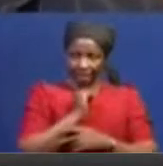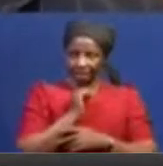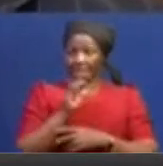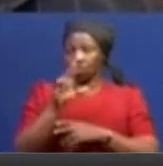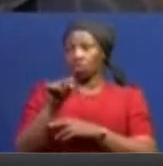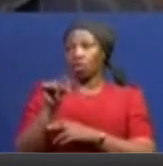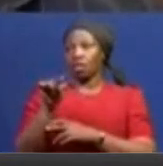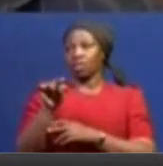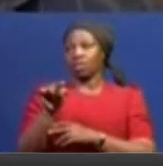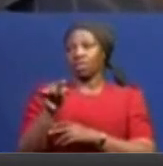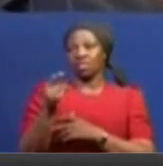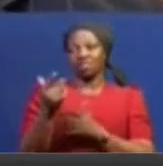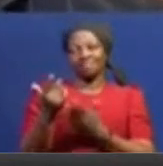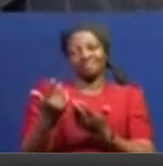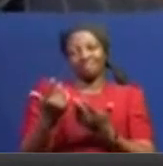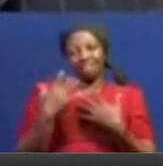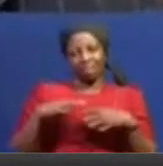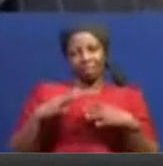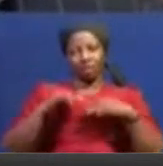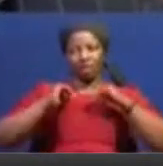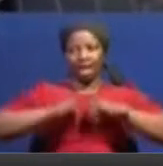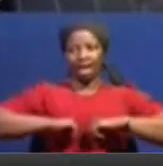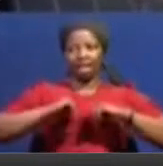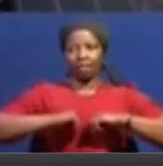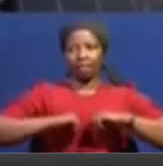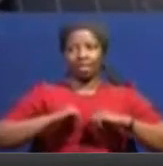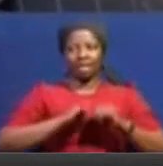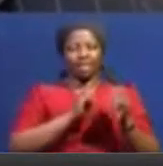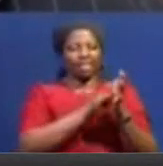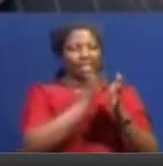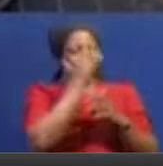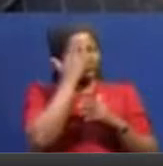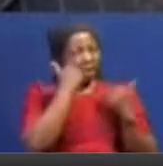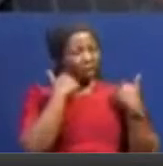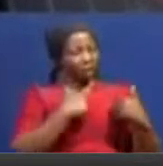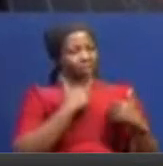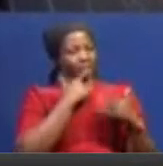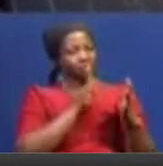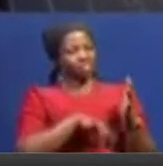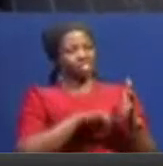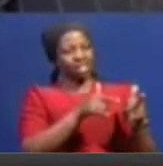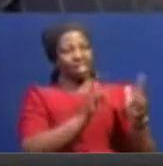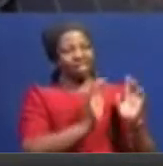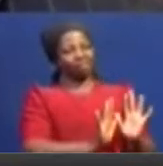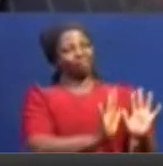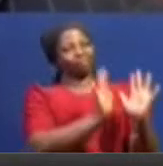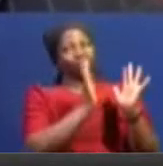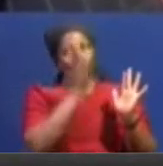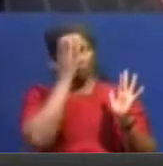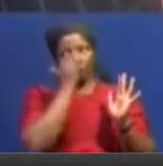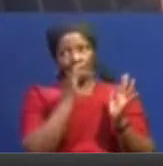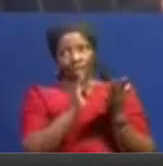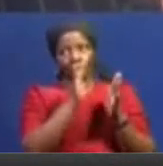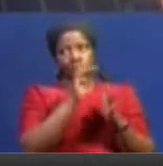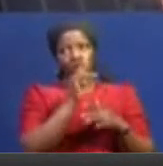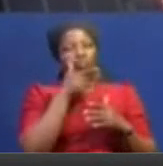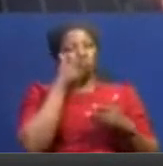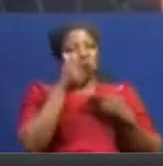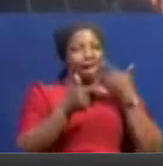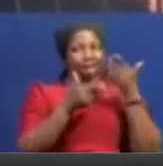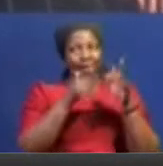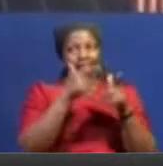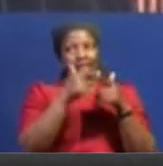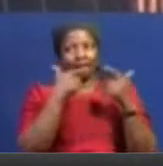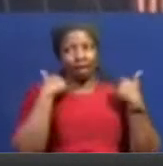gentleman's agreement. That's why I was telling you, let's leave it, because the more you go, then the more I interrogate, because the way